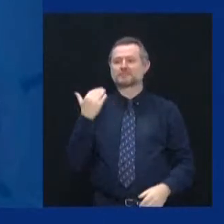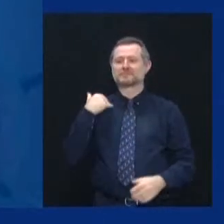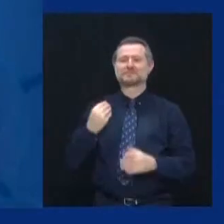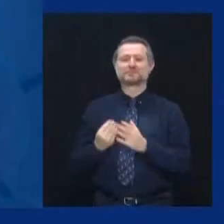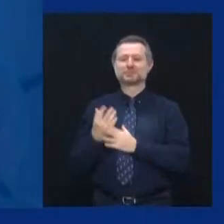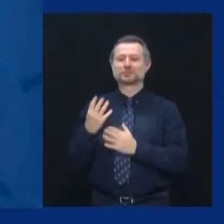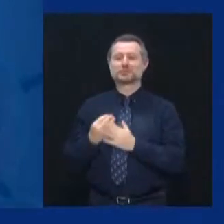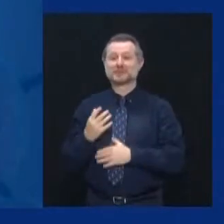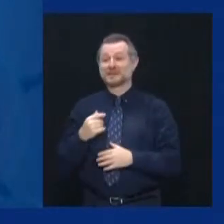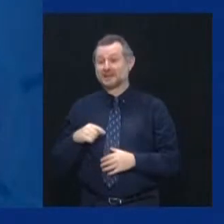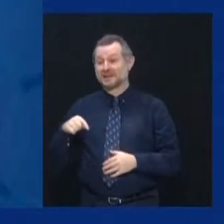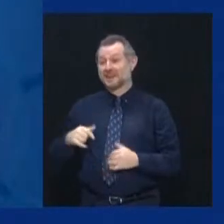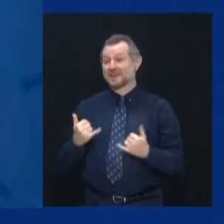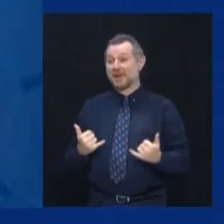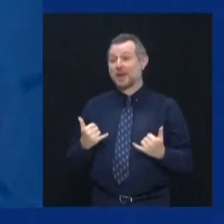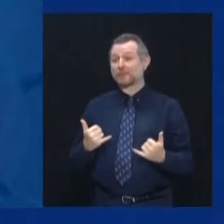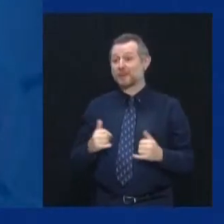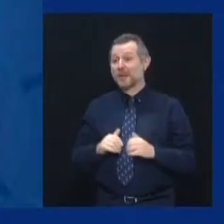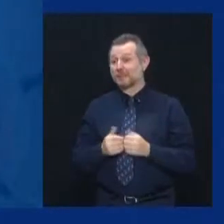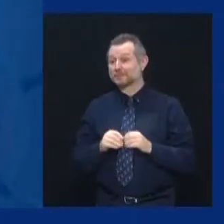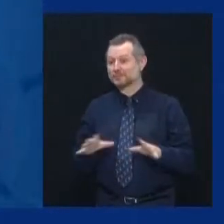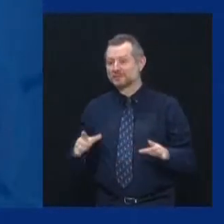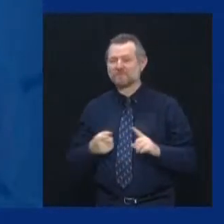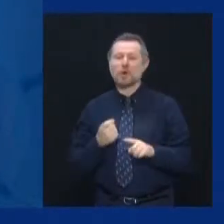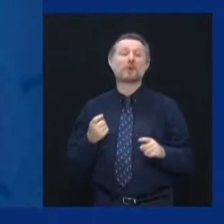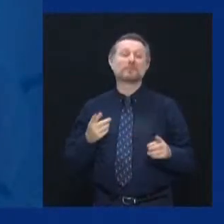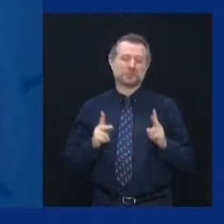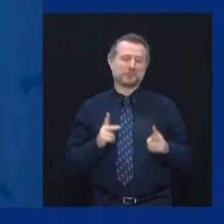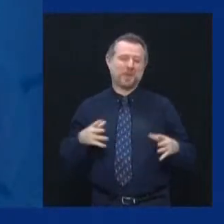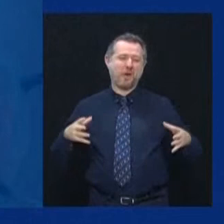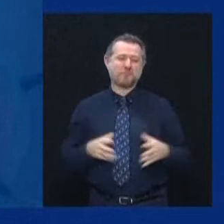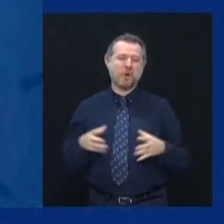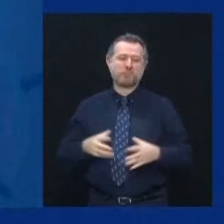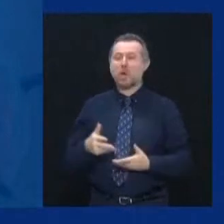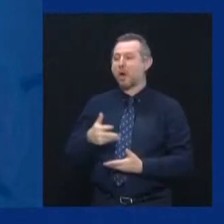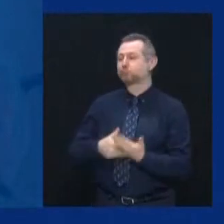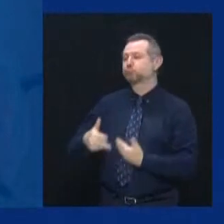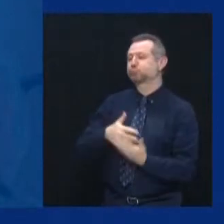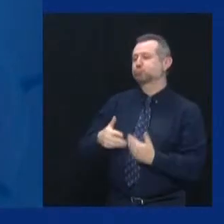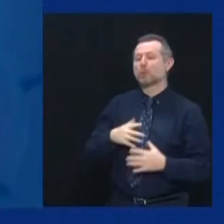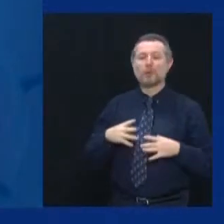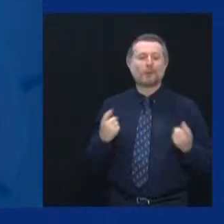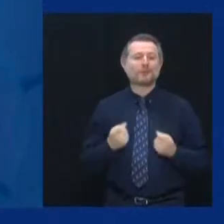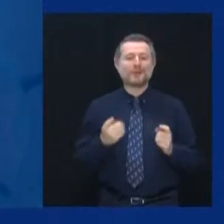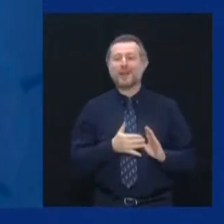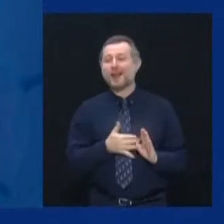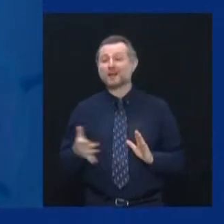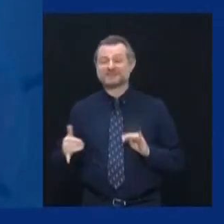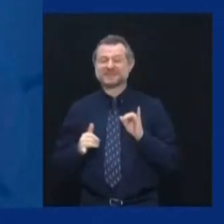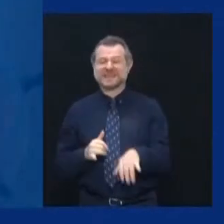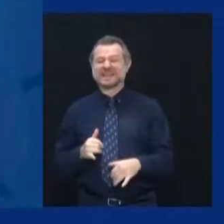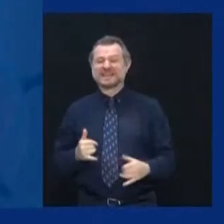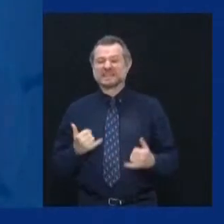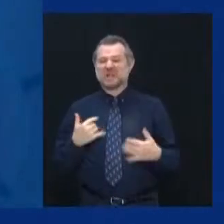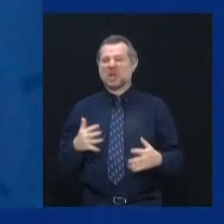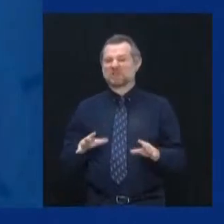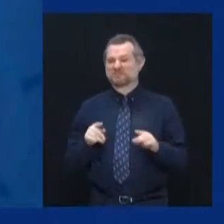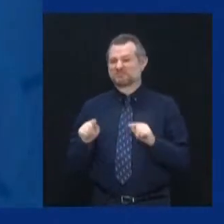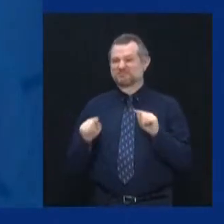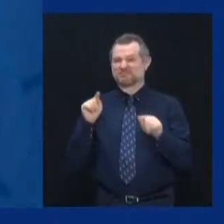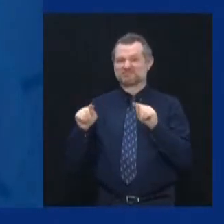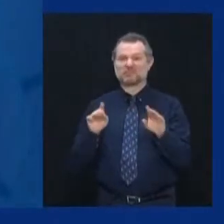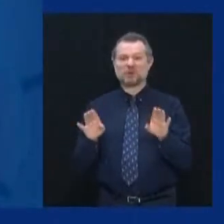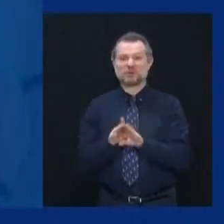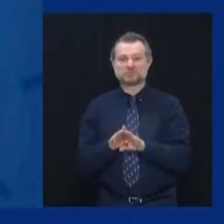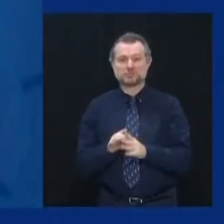in social gatherings. And many of the economies are partially closed. But that is